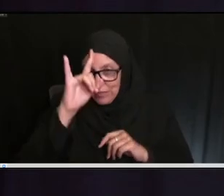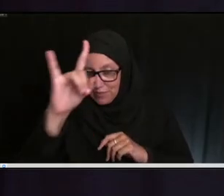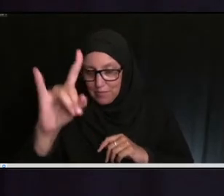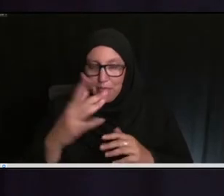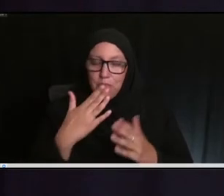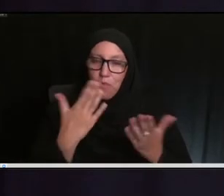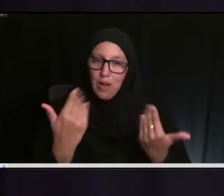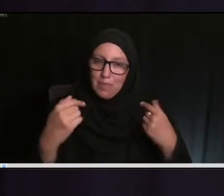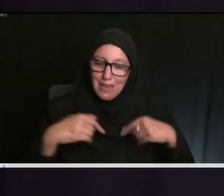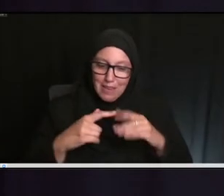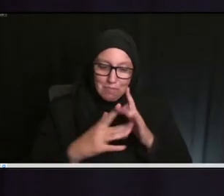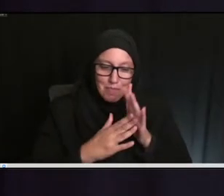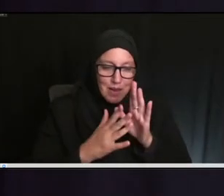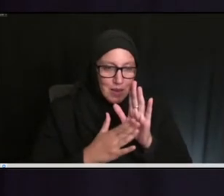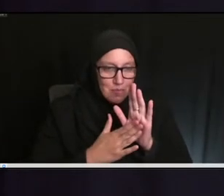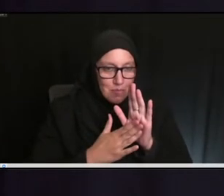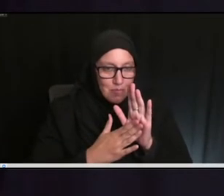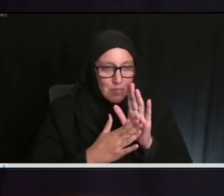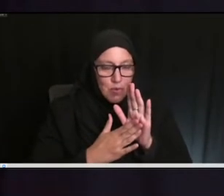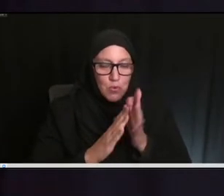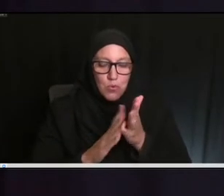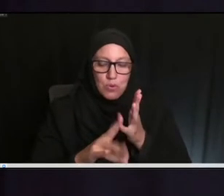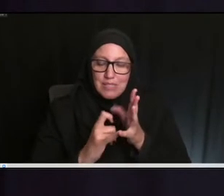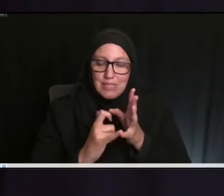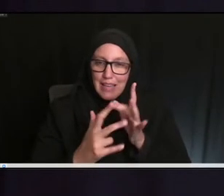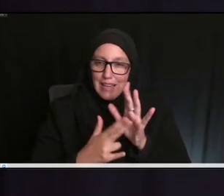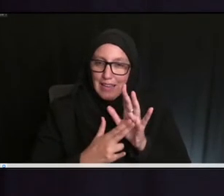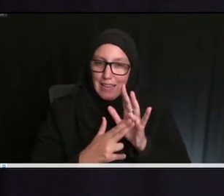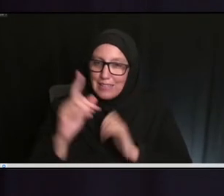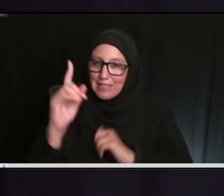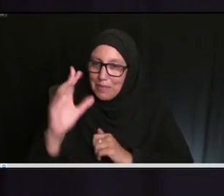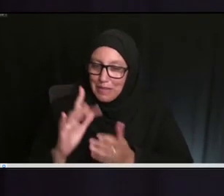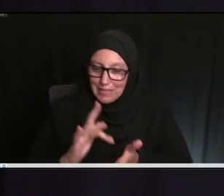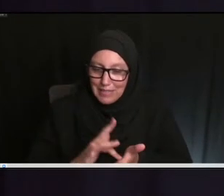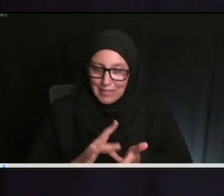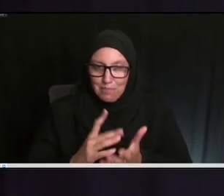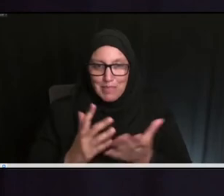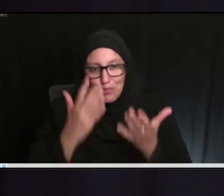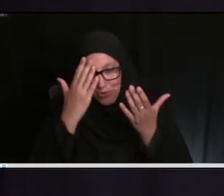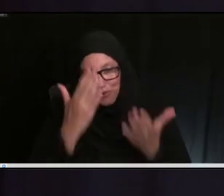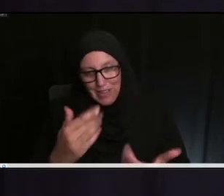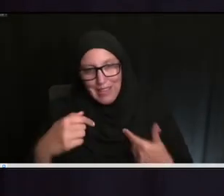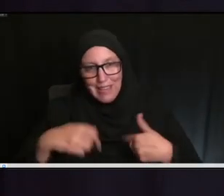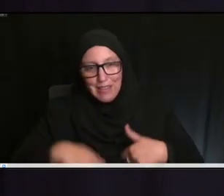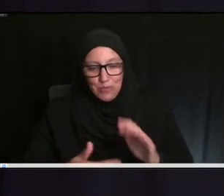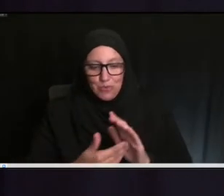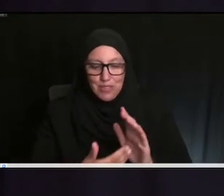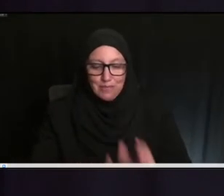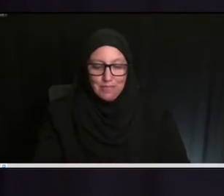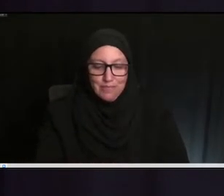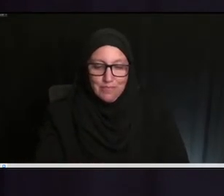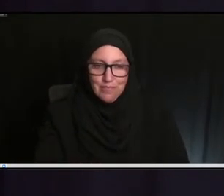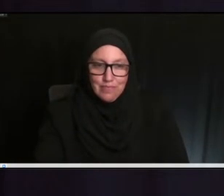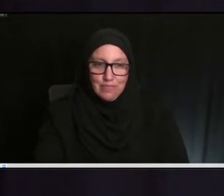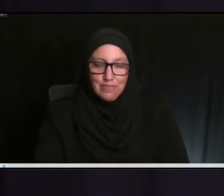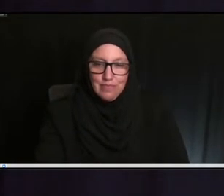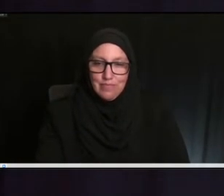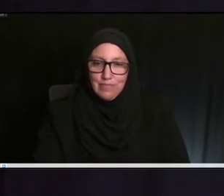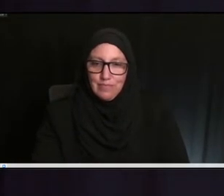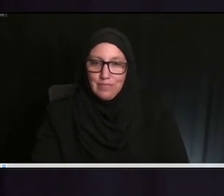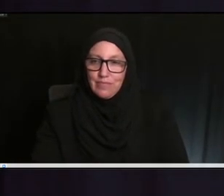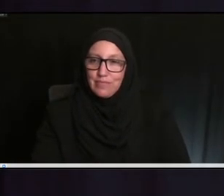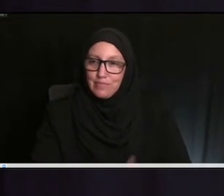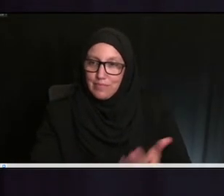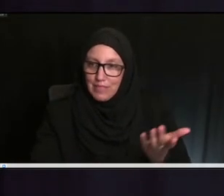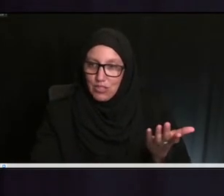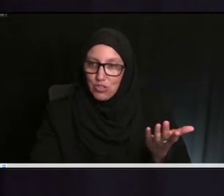Hussein Islamic Center, and as always, it's an honor, a privilege, and a pleasure to host you here this evening. And thank you everybody for joining us. Inshallah, together we offer